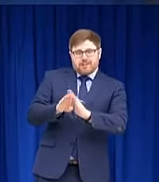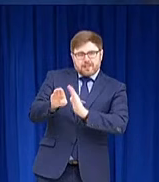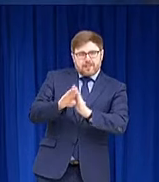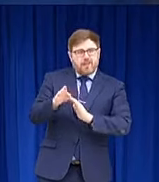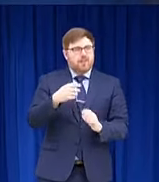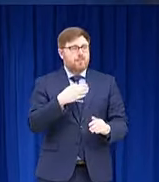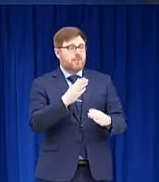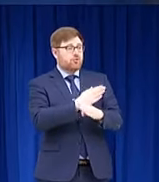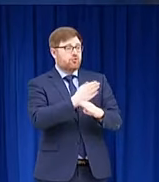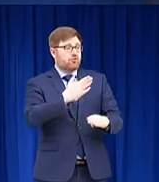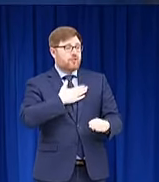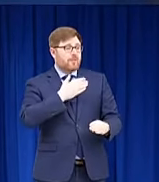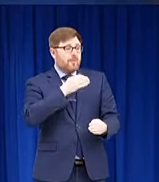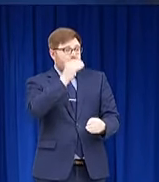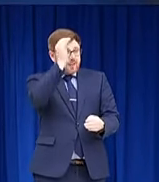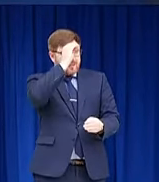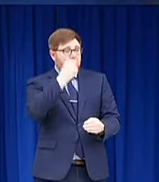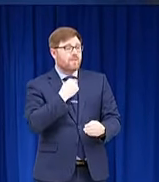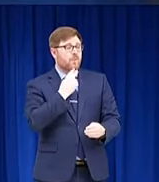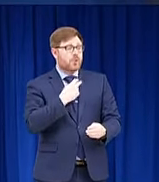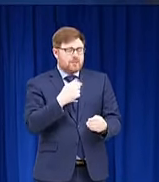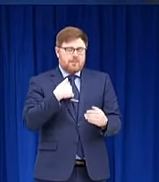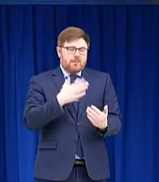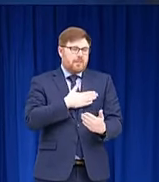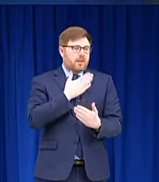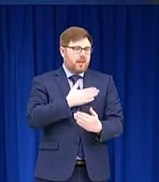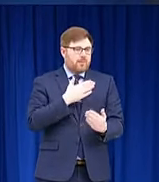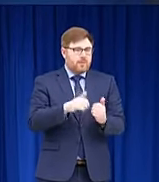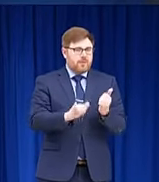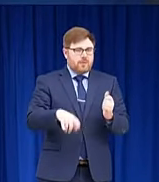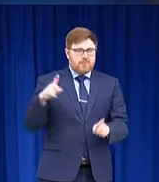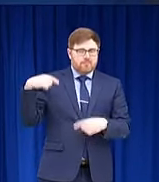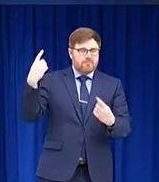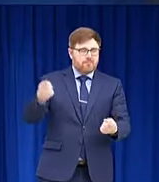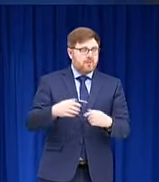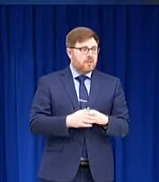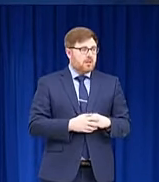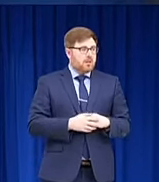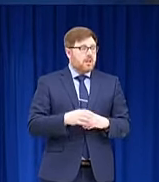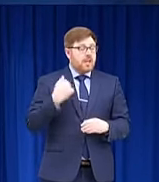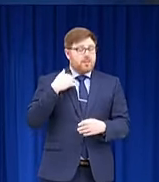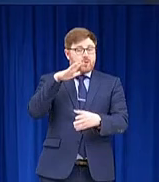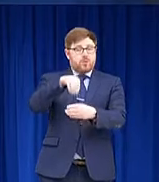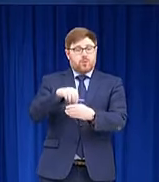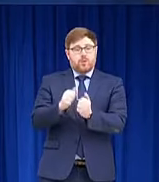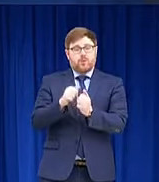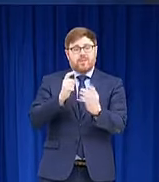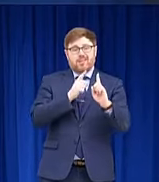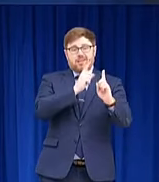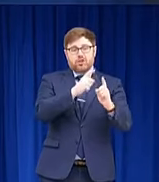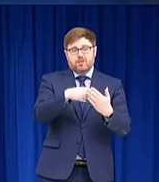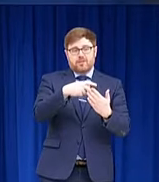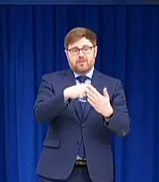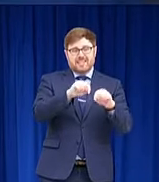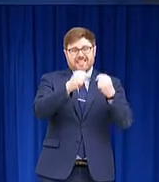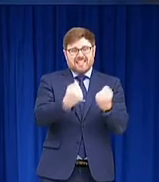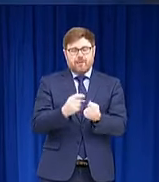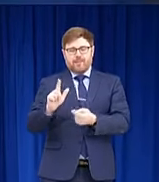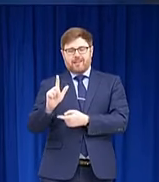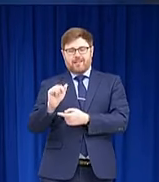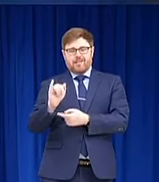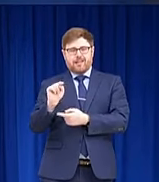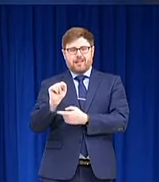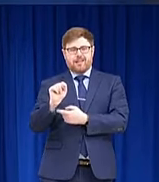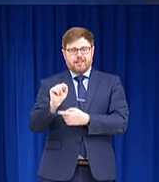voice. I now work with the Department of the Air Force's LGBTQ+ Initiative Team, or LIT, one of the many